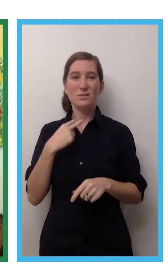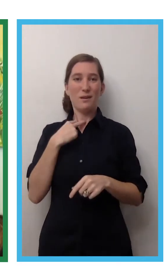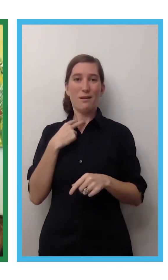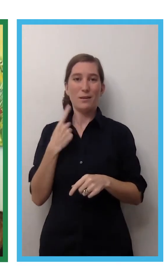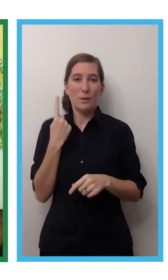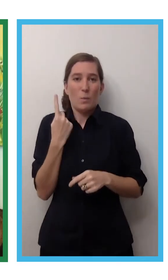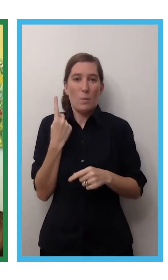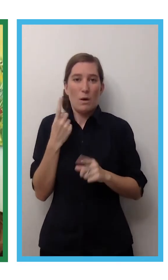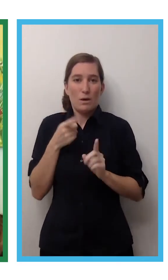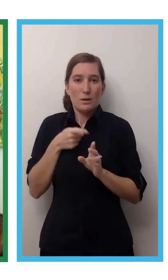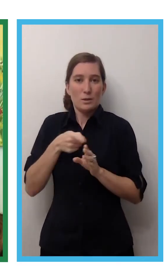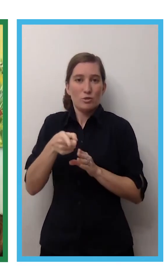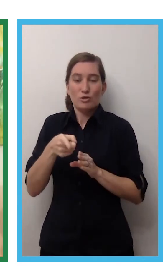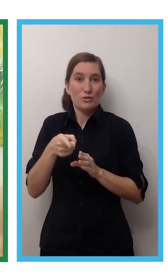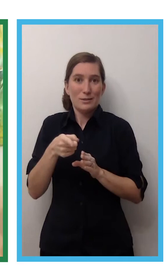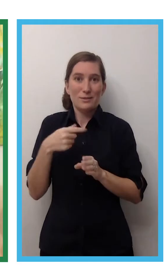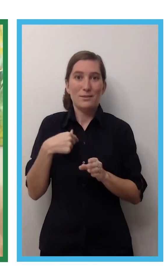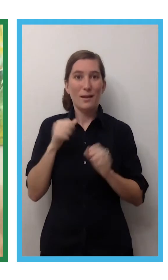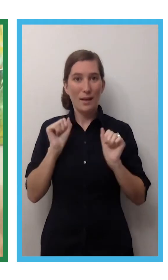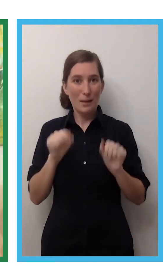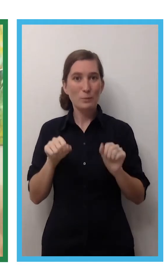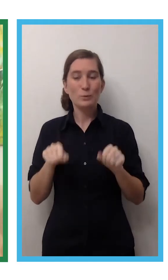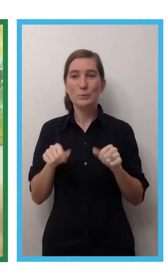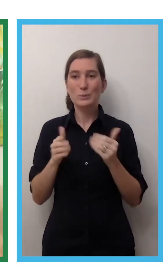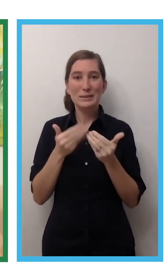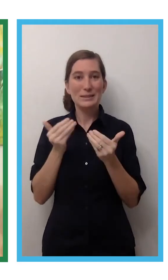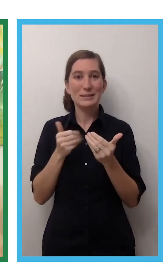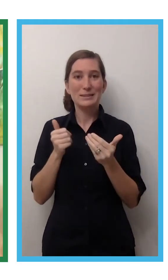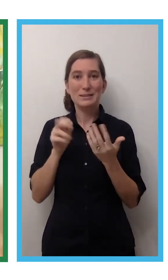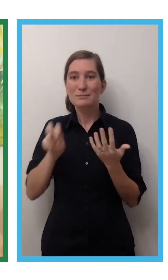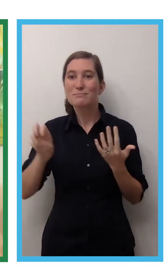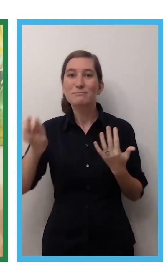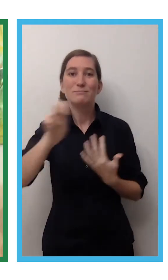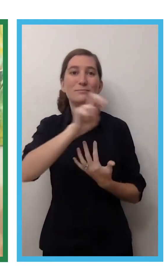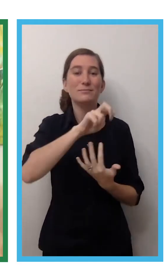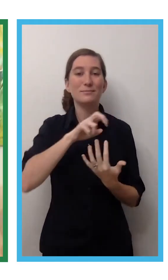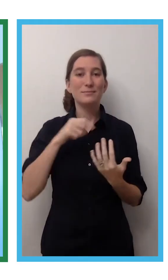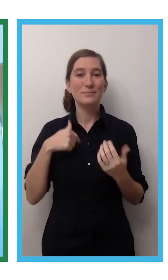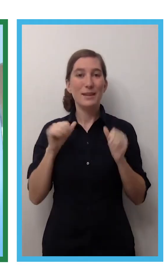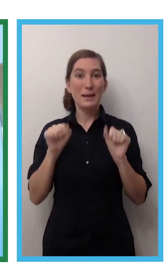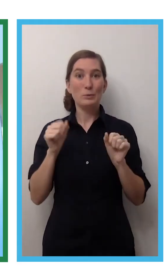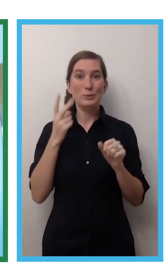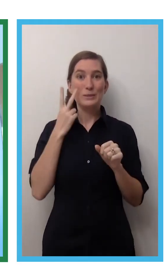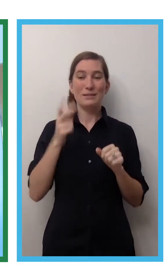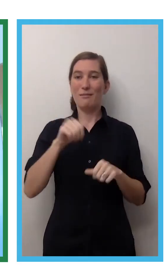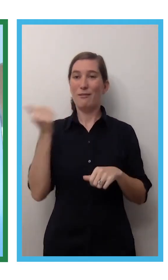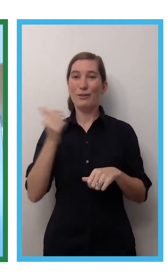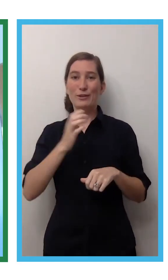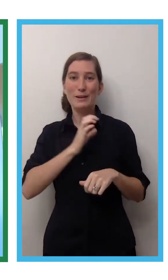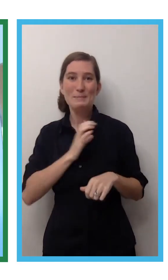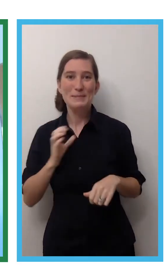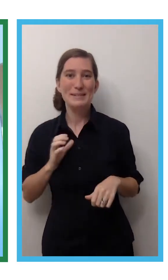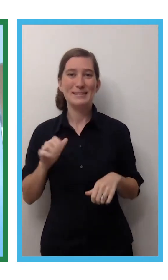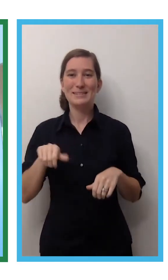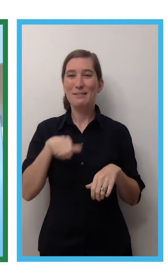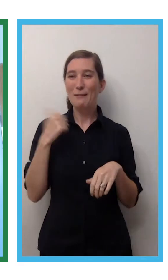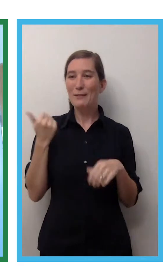portable when it came time to looking for other opportunities. I was just going to say, for